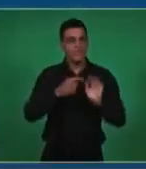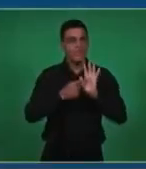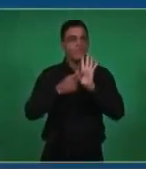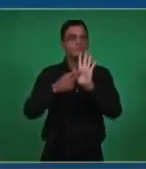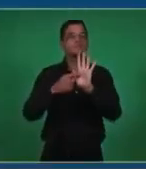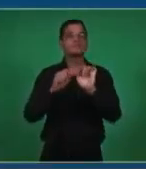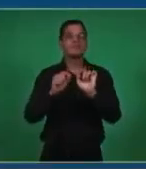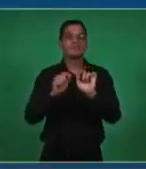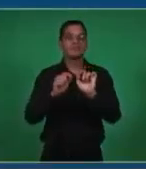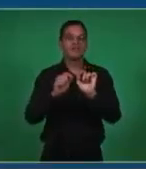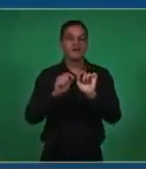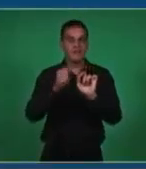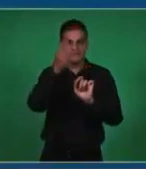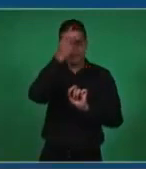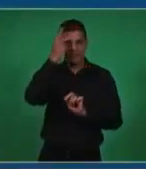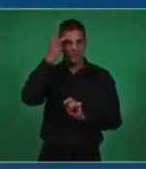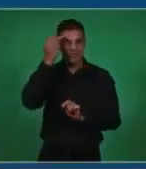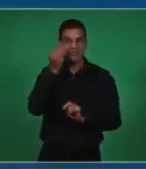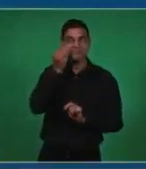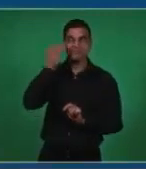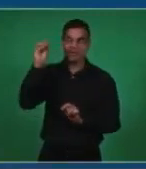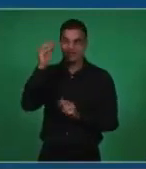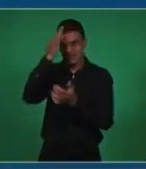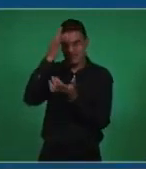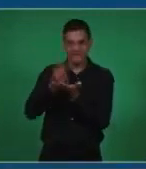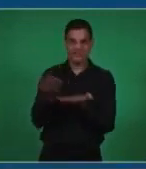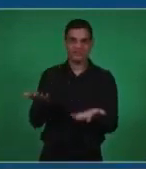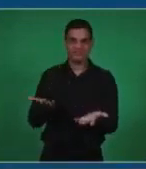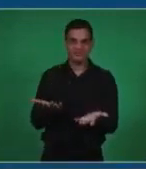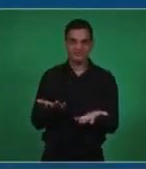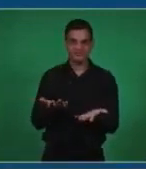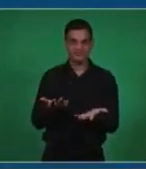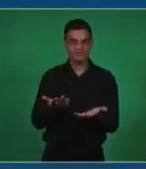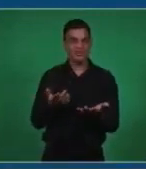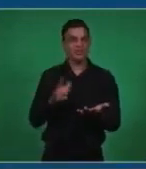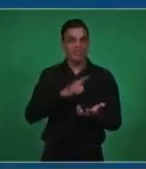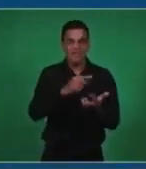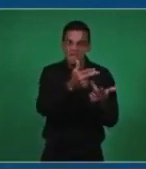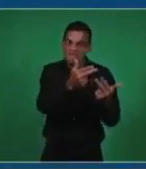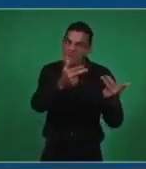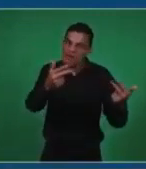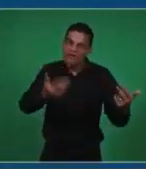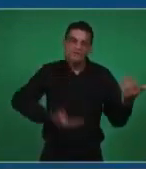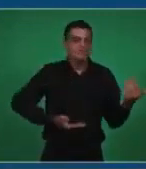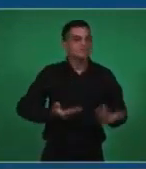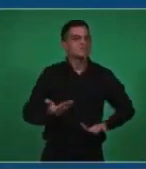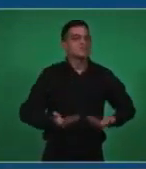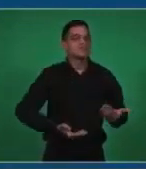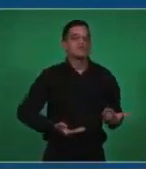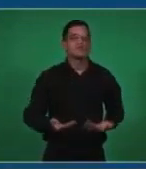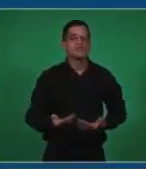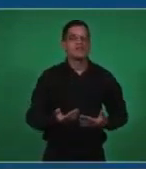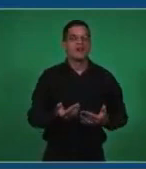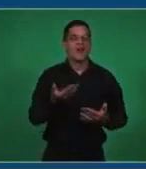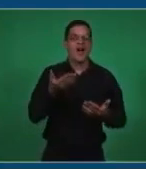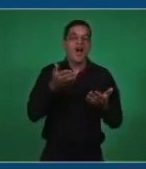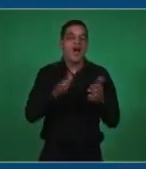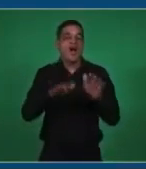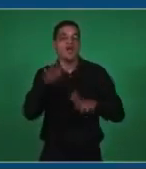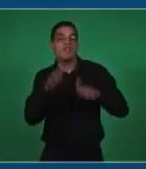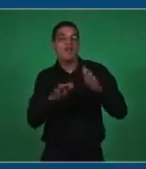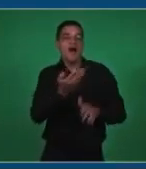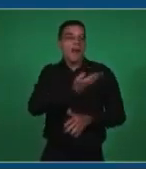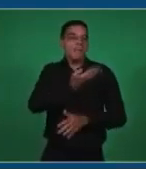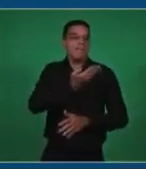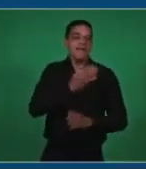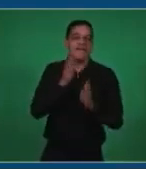If I was reading the other day, brother and sister, and a brother also, their friend on Facebook,